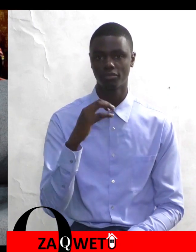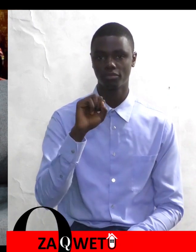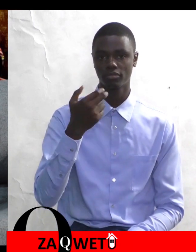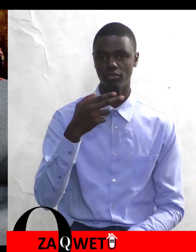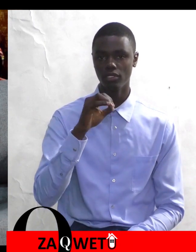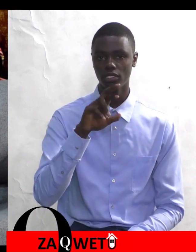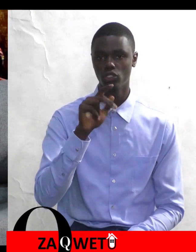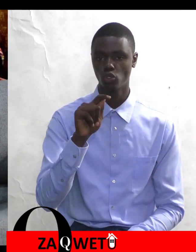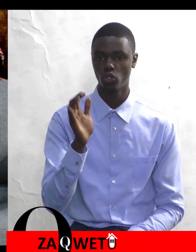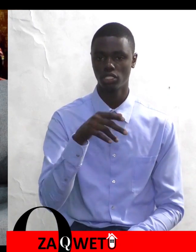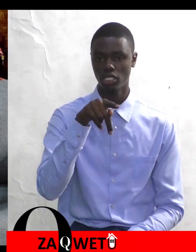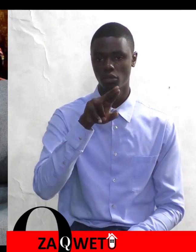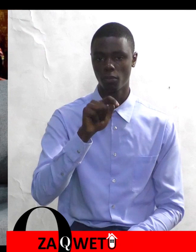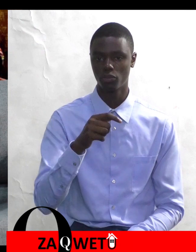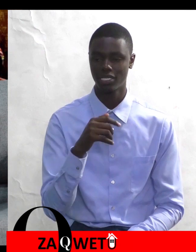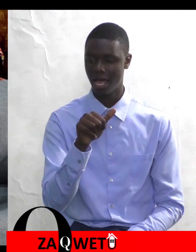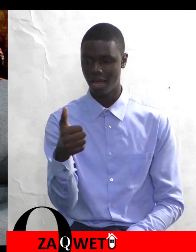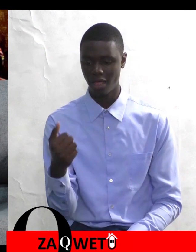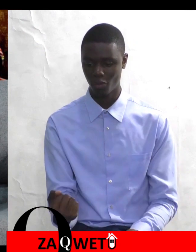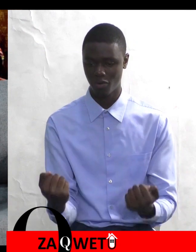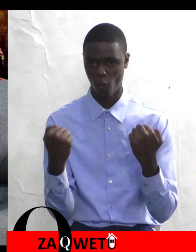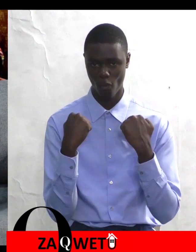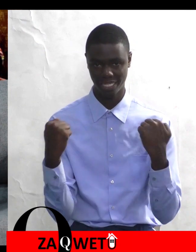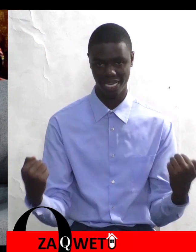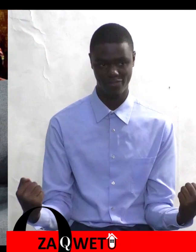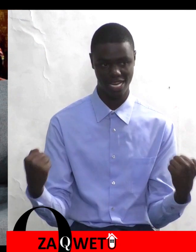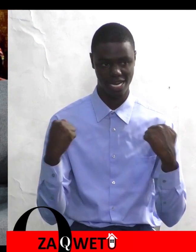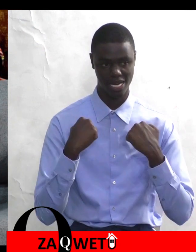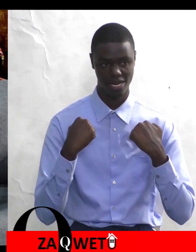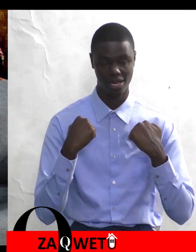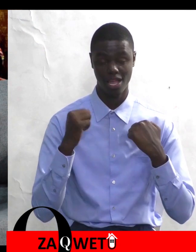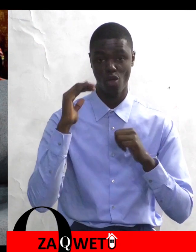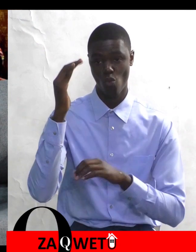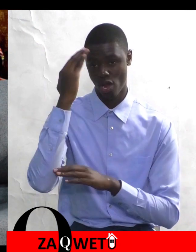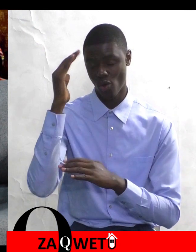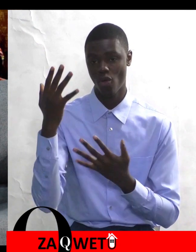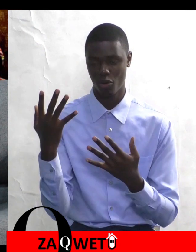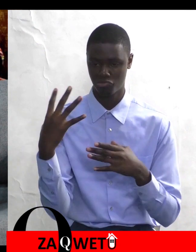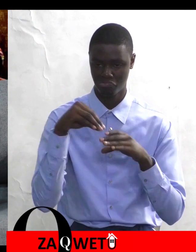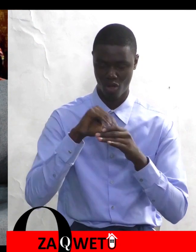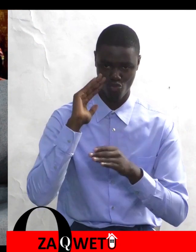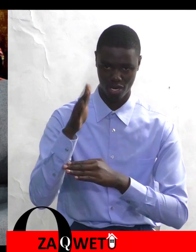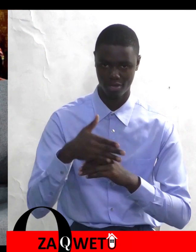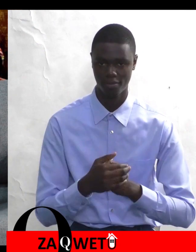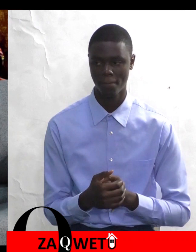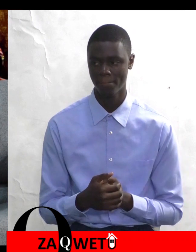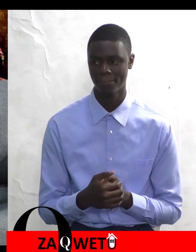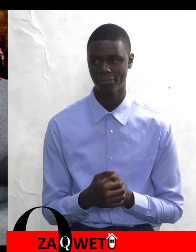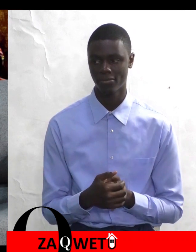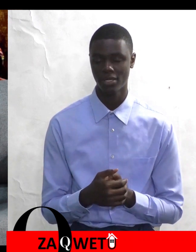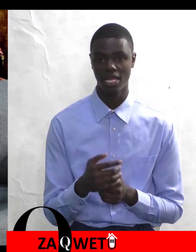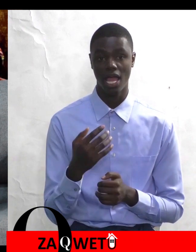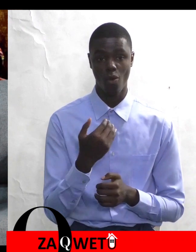wenye wanacheza short puts, tuko na wenye wanafanya weightlifting. Kwanza kama hapo kwa weightlifting anafaingia. Hata javelin tu